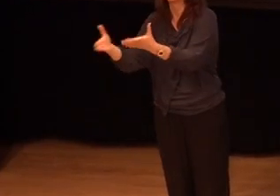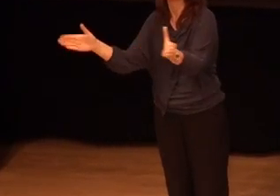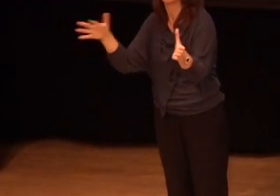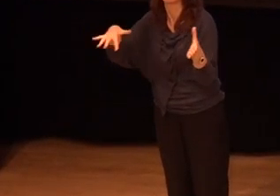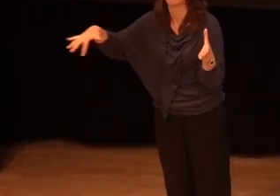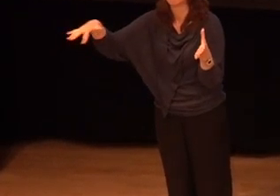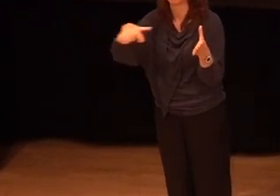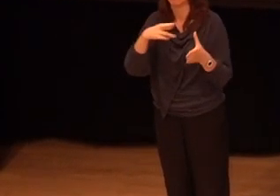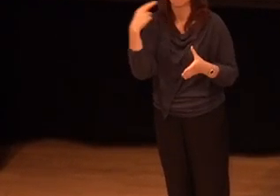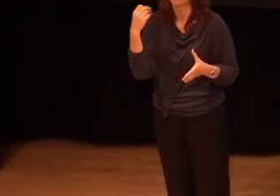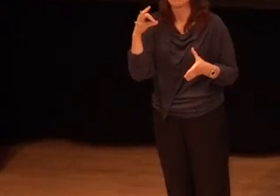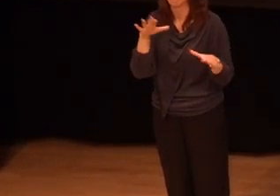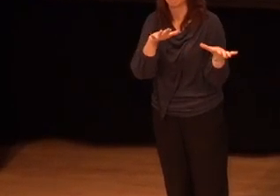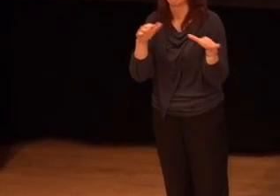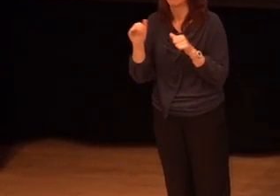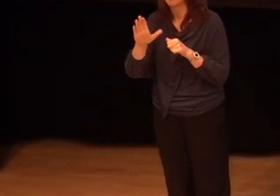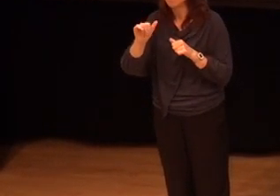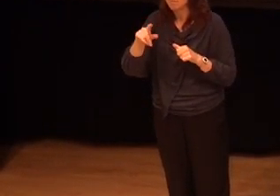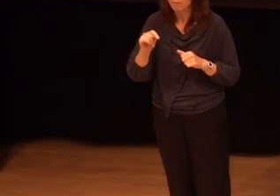leaving your apartment, the risk